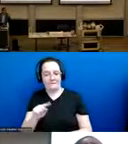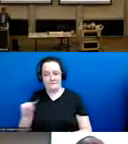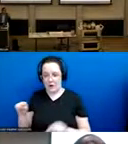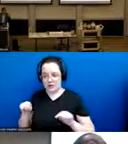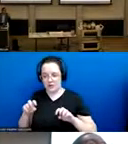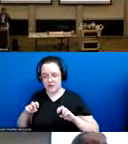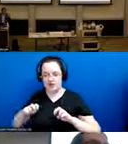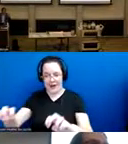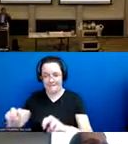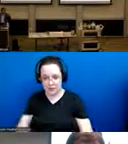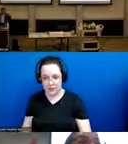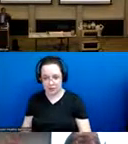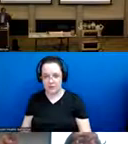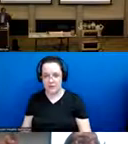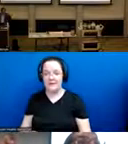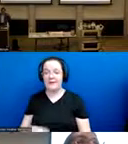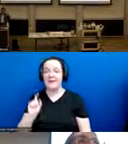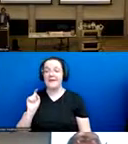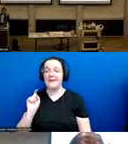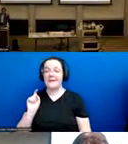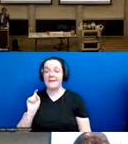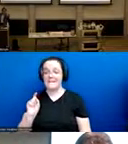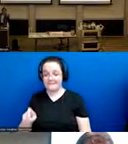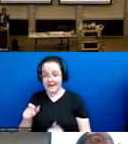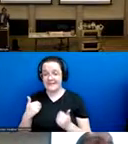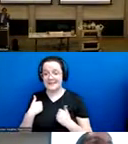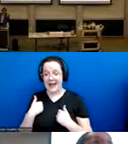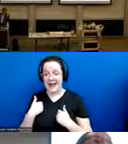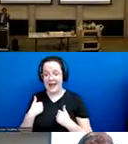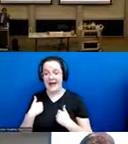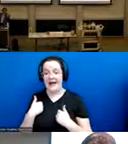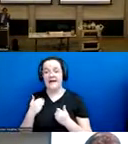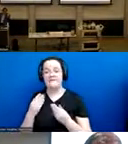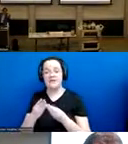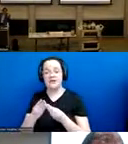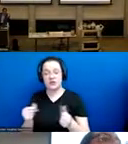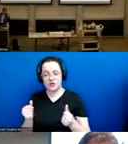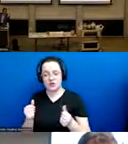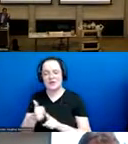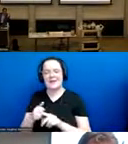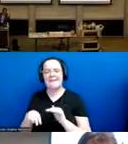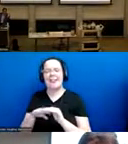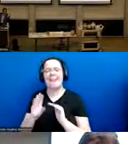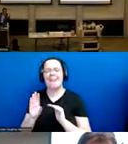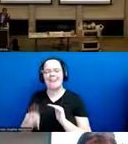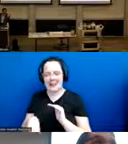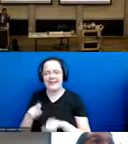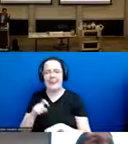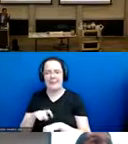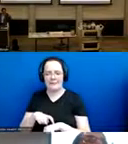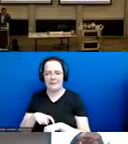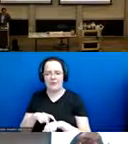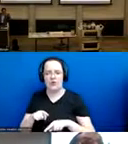have a time resolution sharing the network that is less than the actual temporal duration of the photon